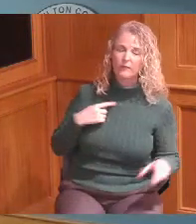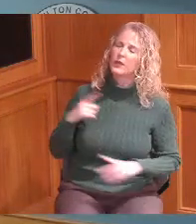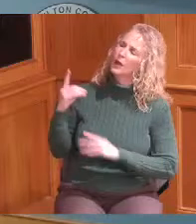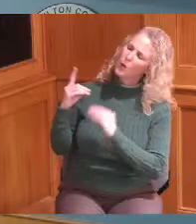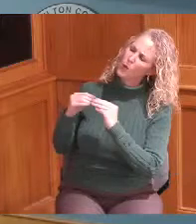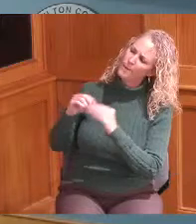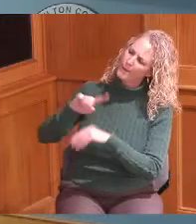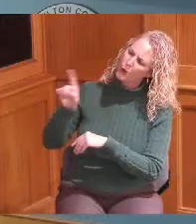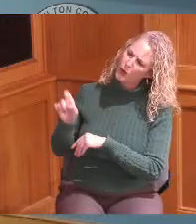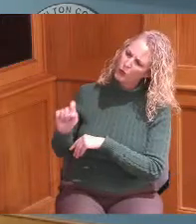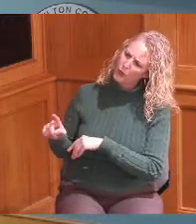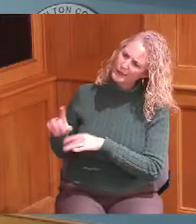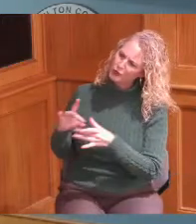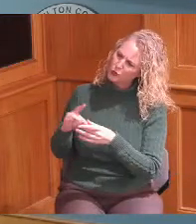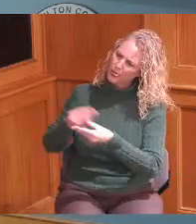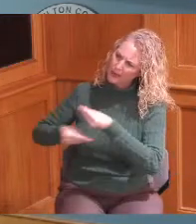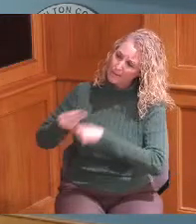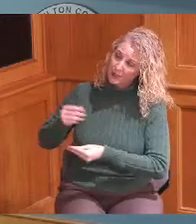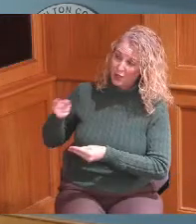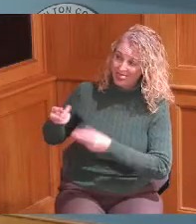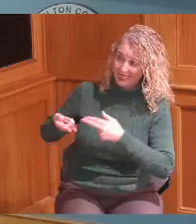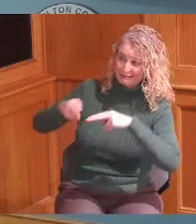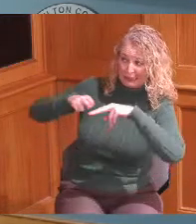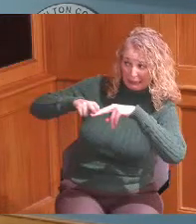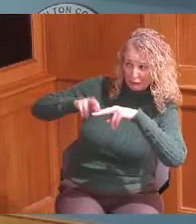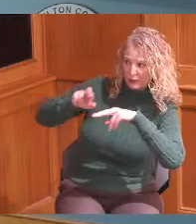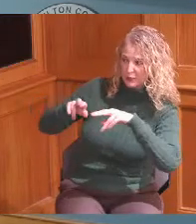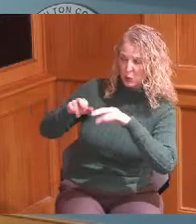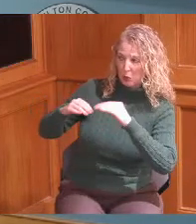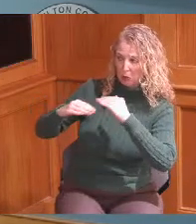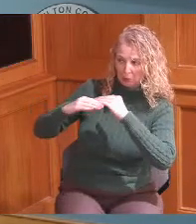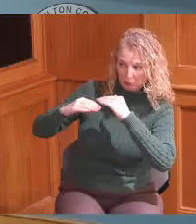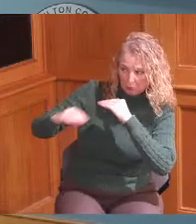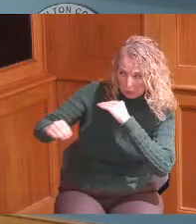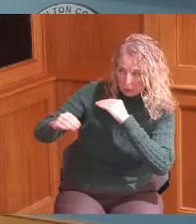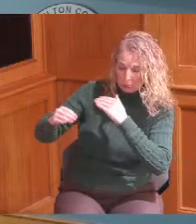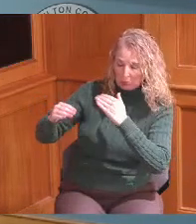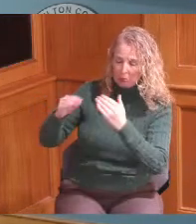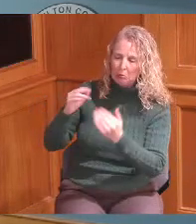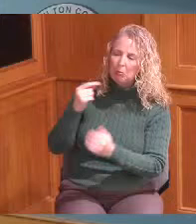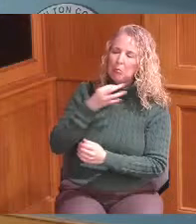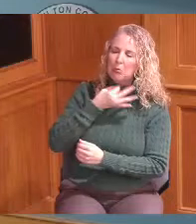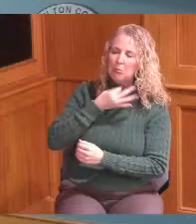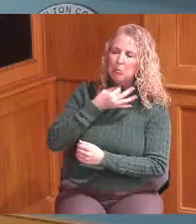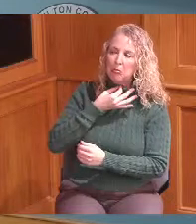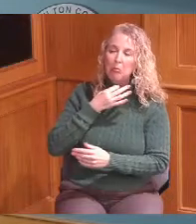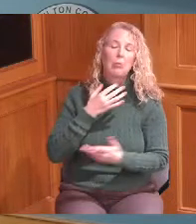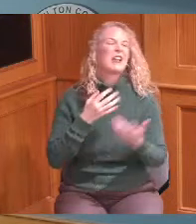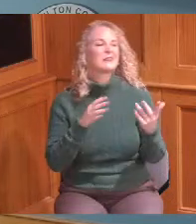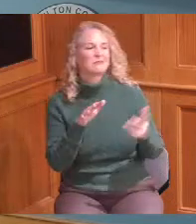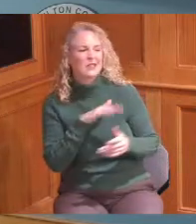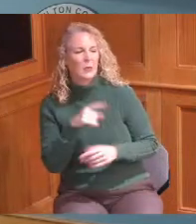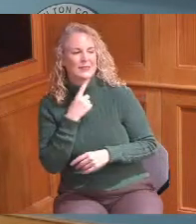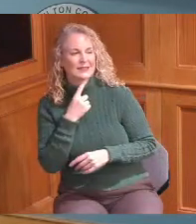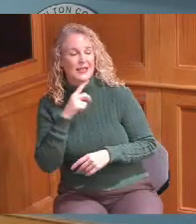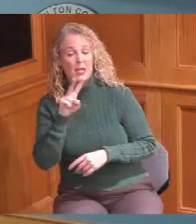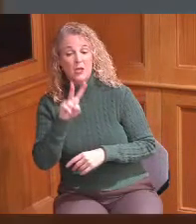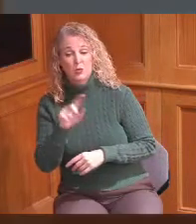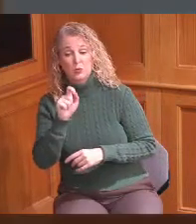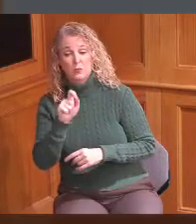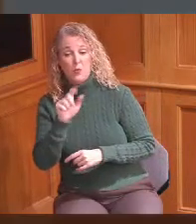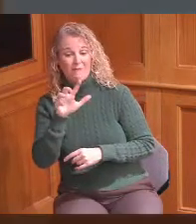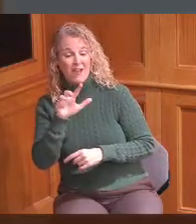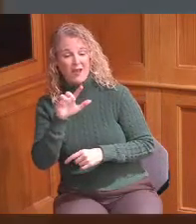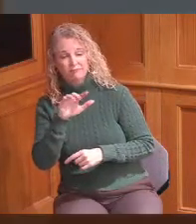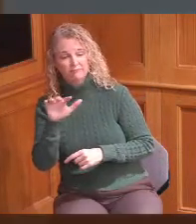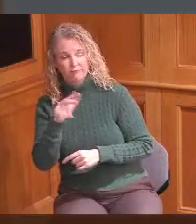question as it relates to budget. Is this an increase or about the same, the amount that's on here? It's a great question. It's approximately a 2.5% to 3%